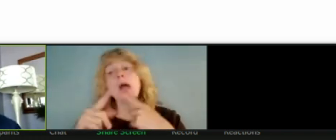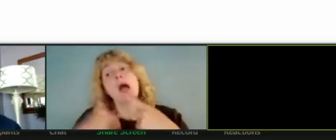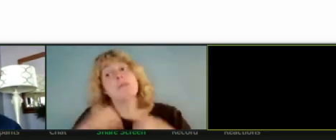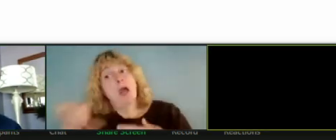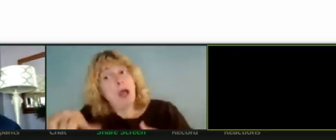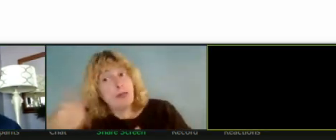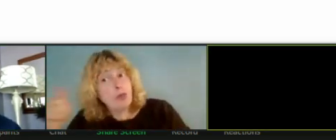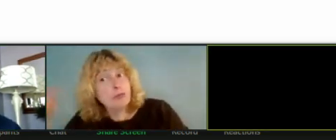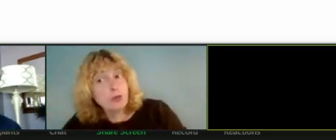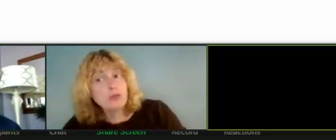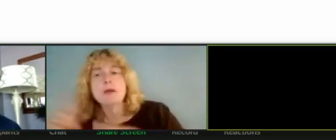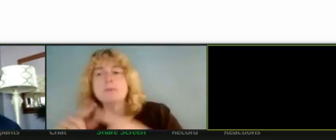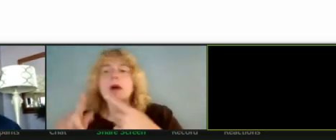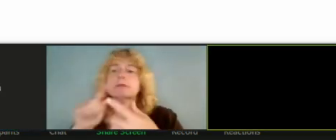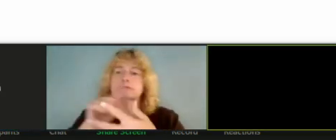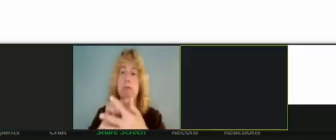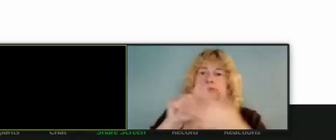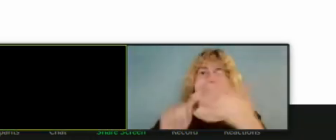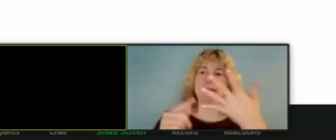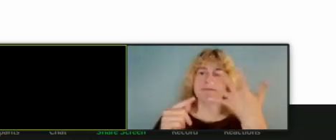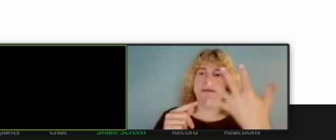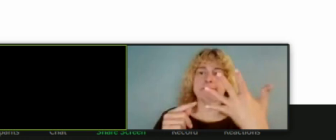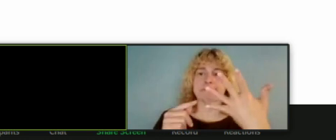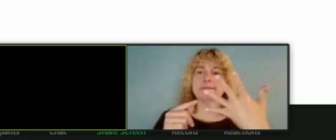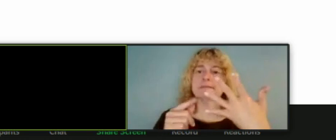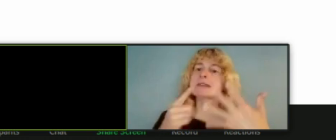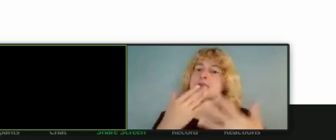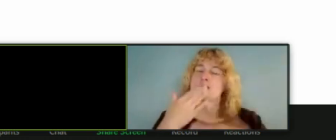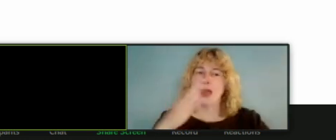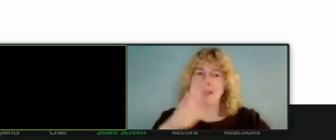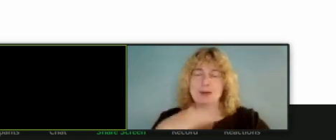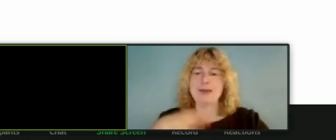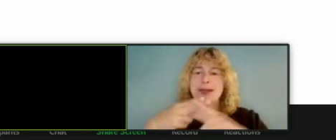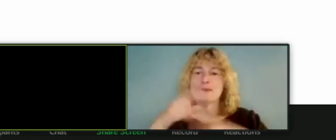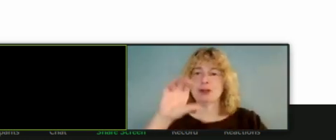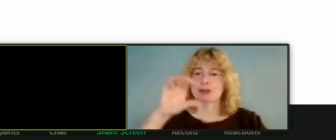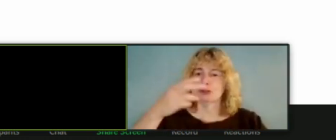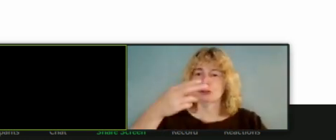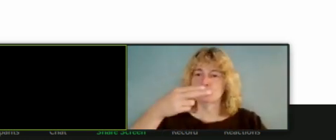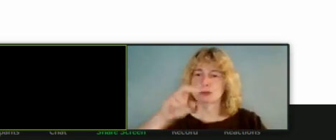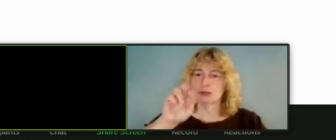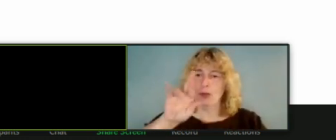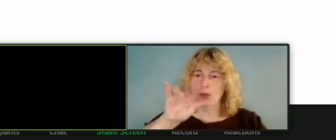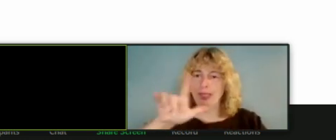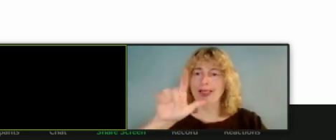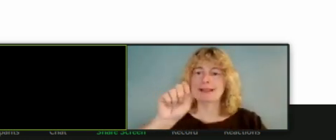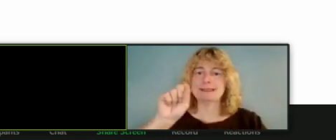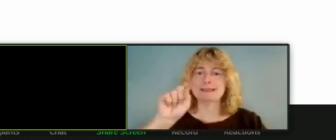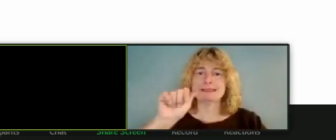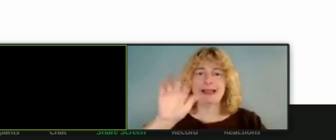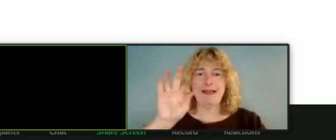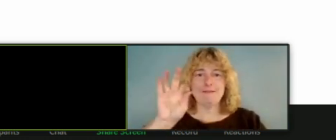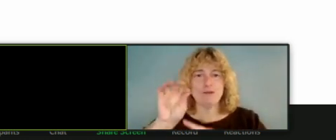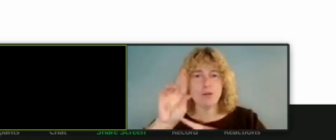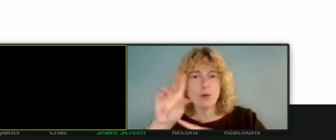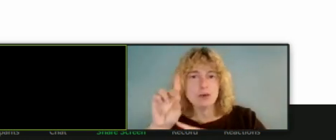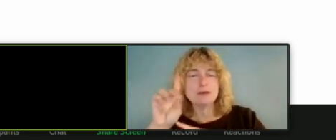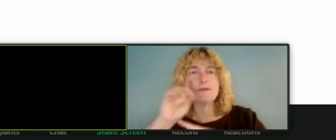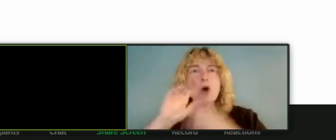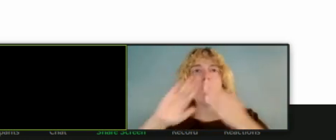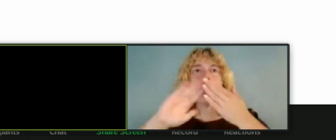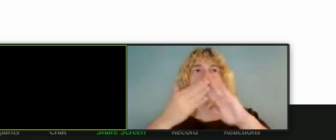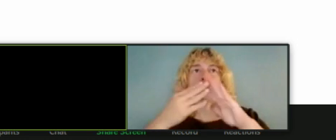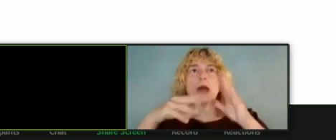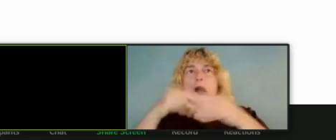Good afternoon, everyone. My name is Cheryl Stafford, and I work in our community outreach group. And I would like to talk about